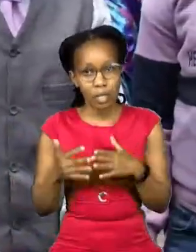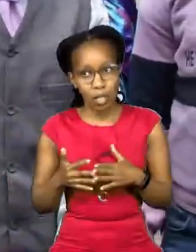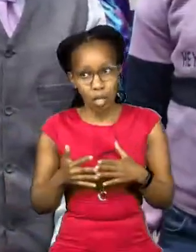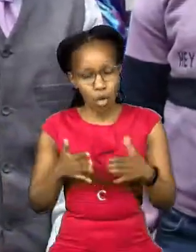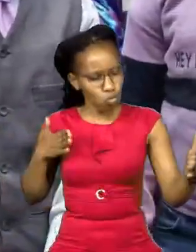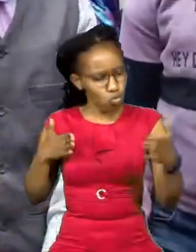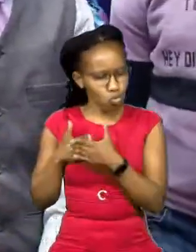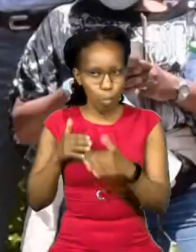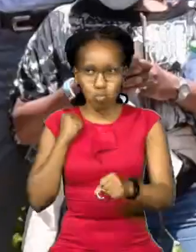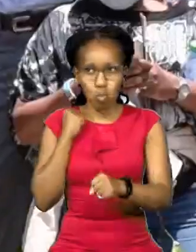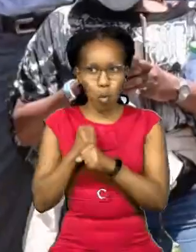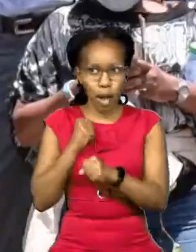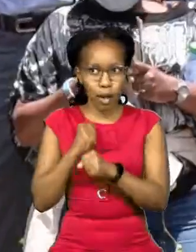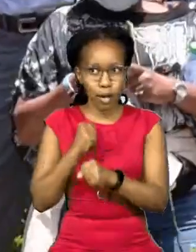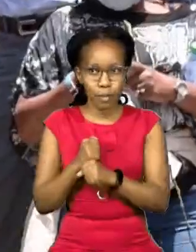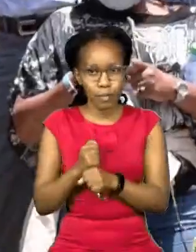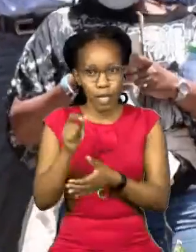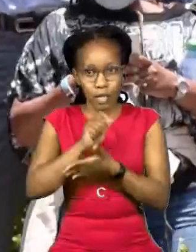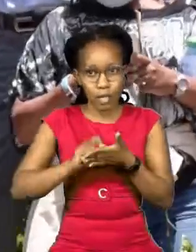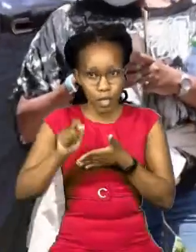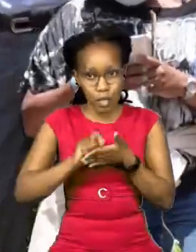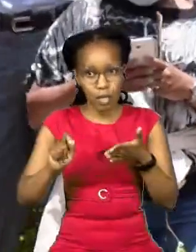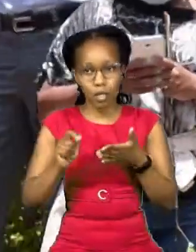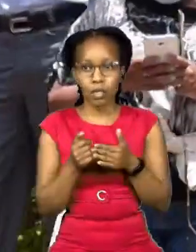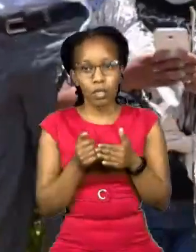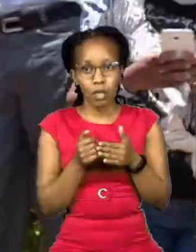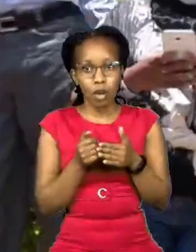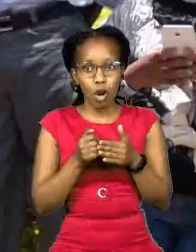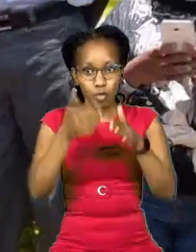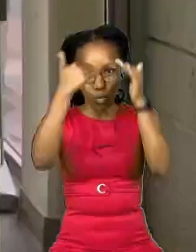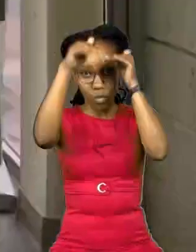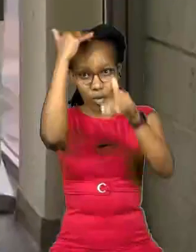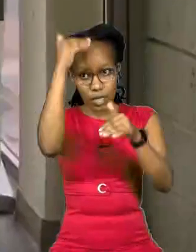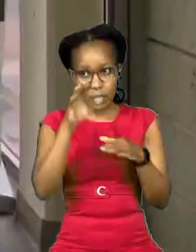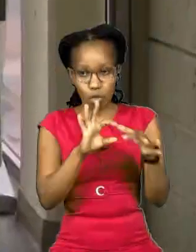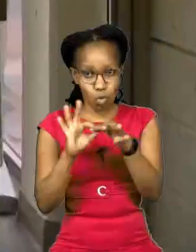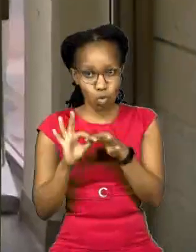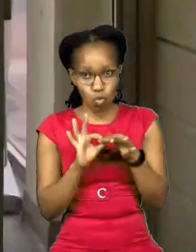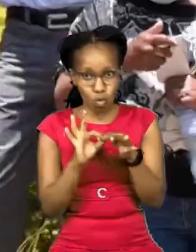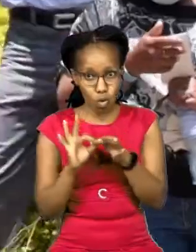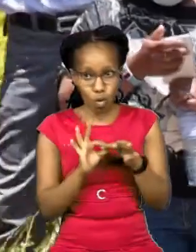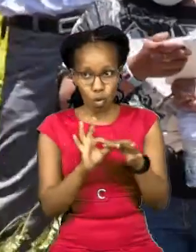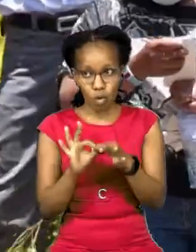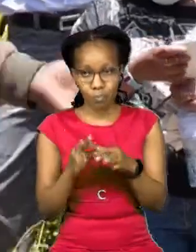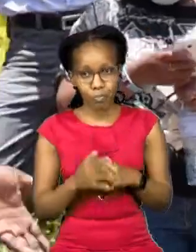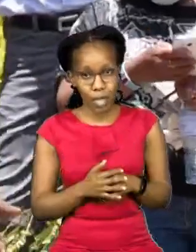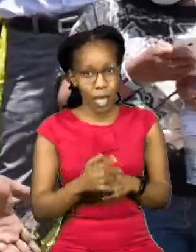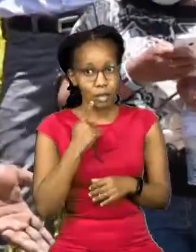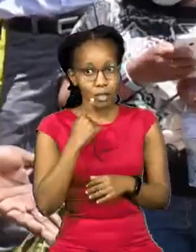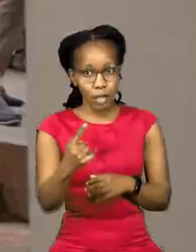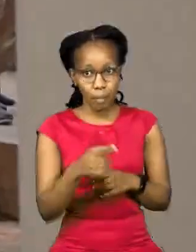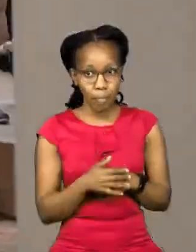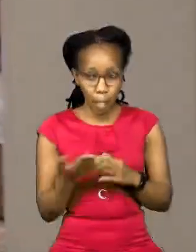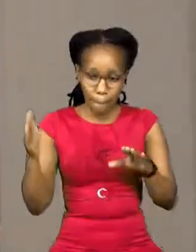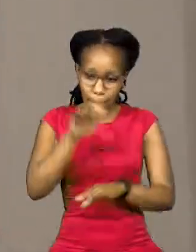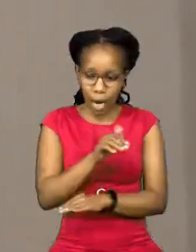every operation. Secretary of the Kenya University Staff Union Multimedia University Chapter Gilbert Koech has vowed that they will not